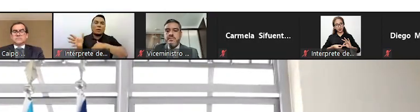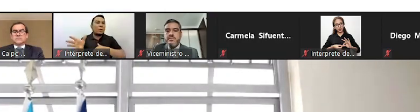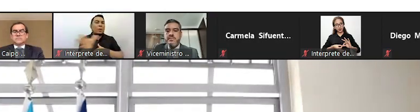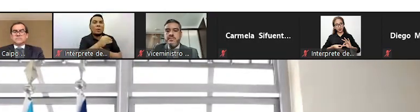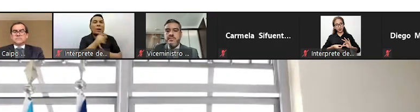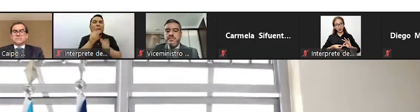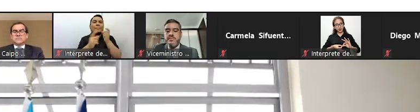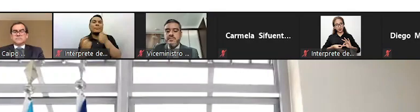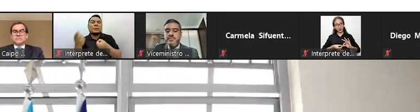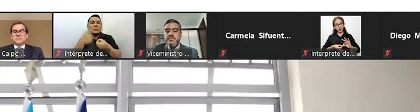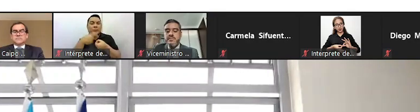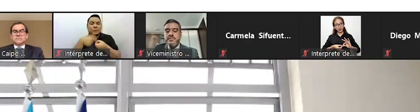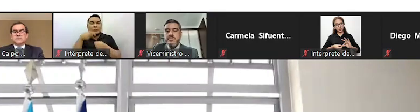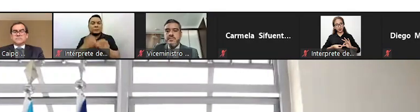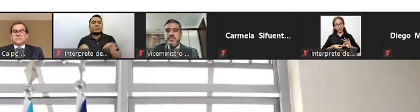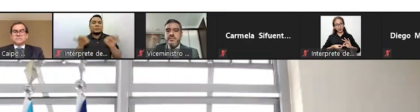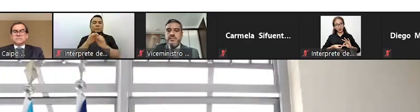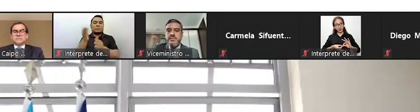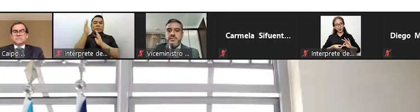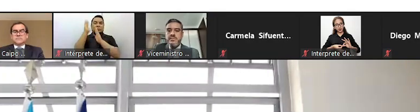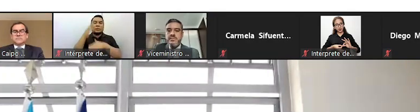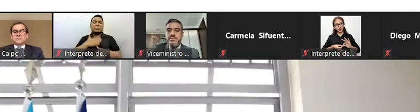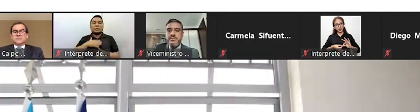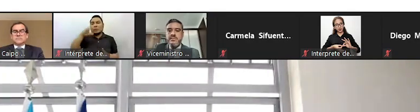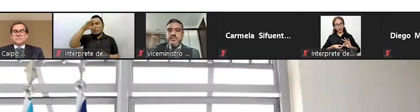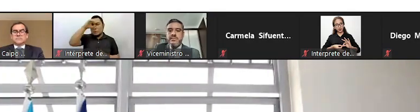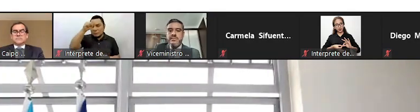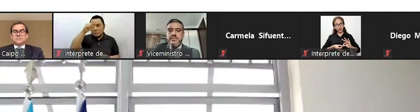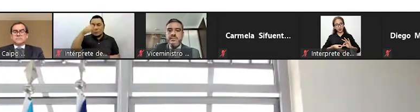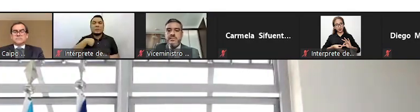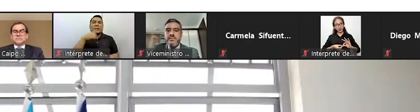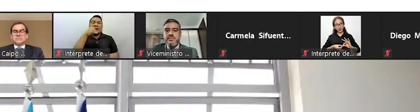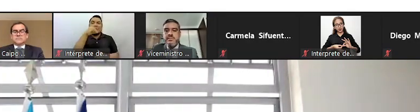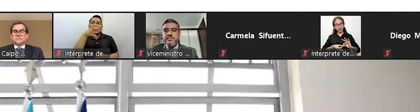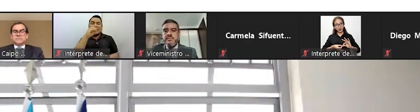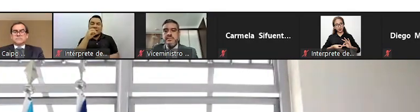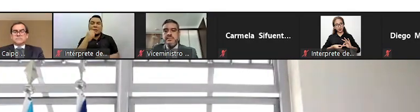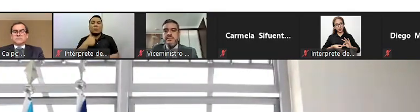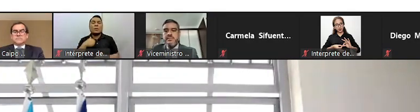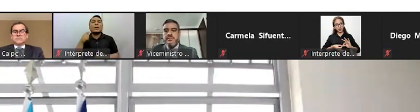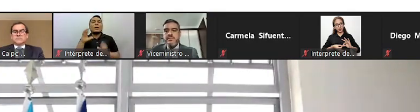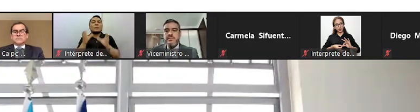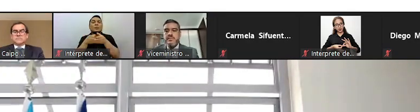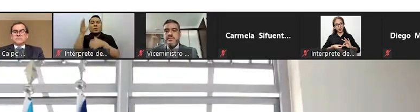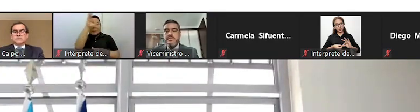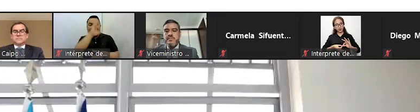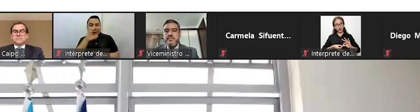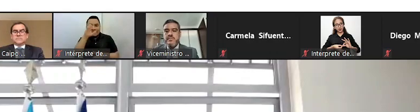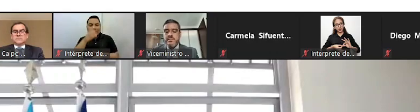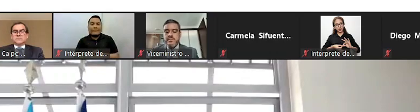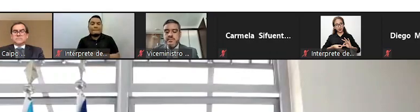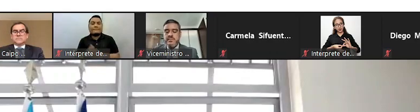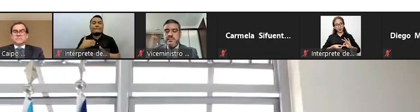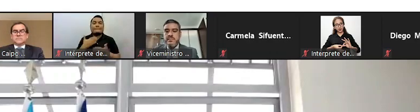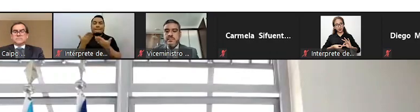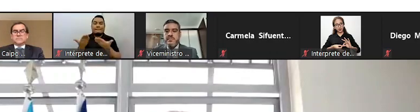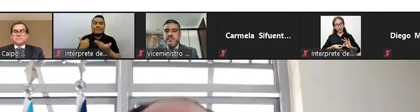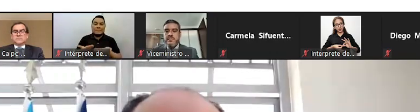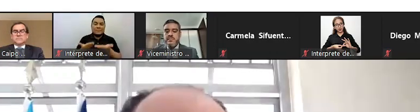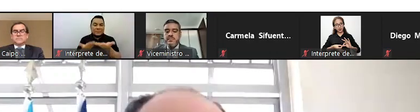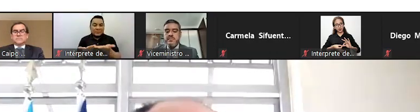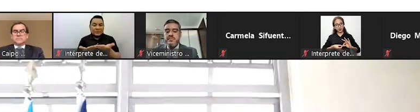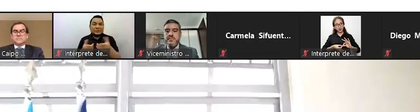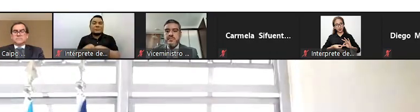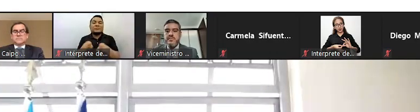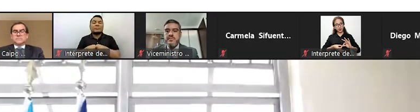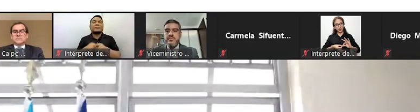to say hello to all of the participants of this important event mr ambassador diomiel from the european union